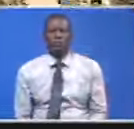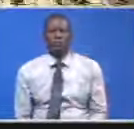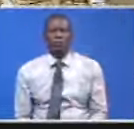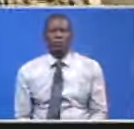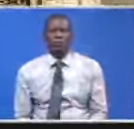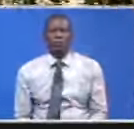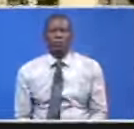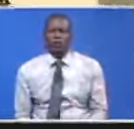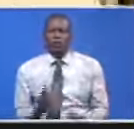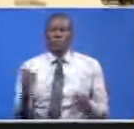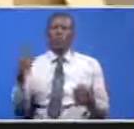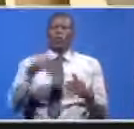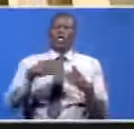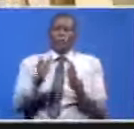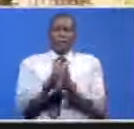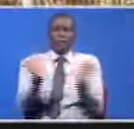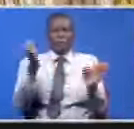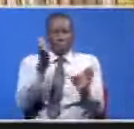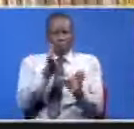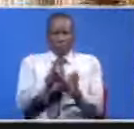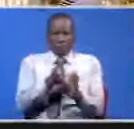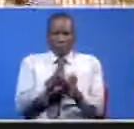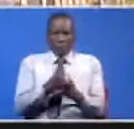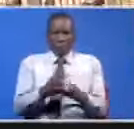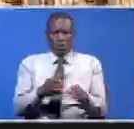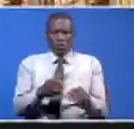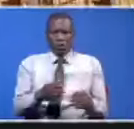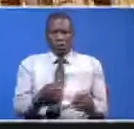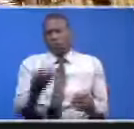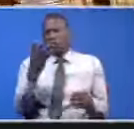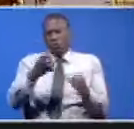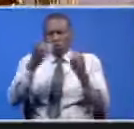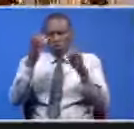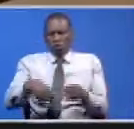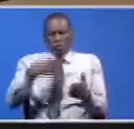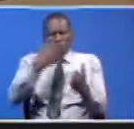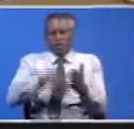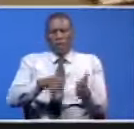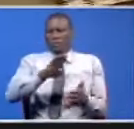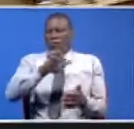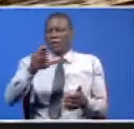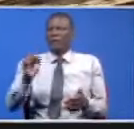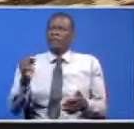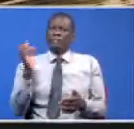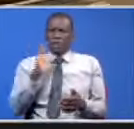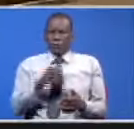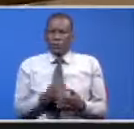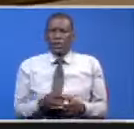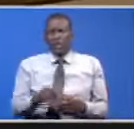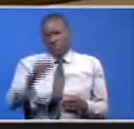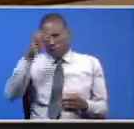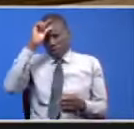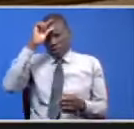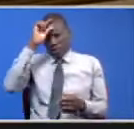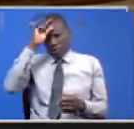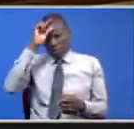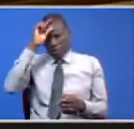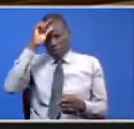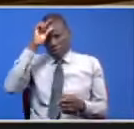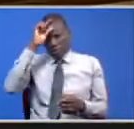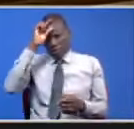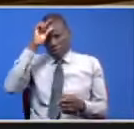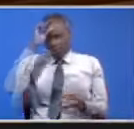A day after public participation on four new tax bills ended, the government appears to be hell-bent on